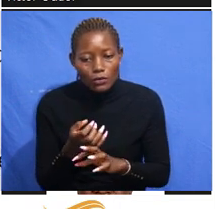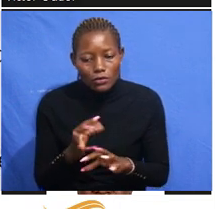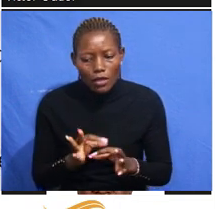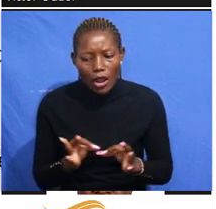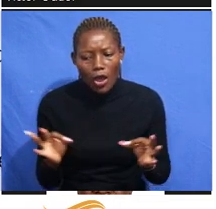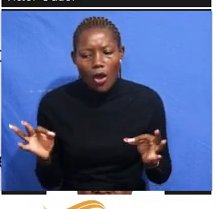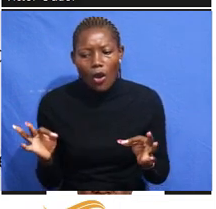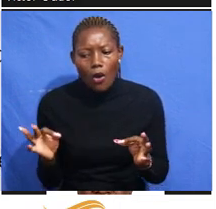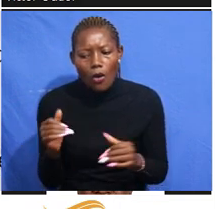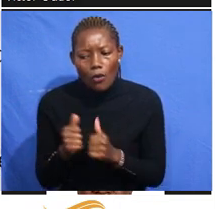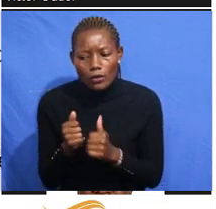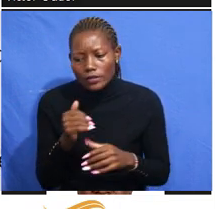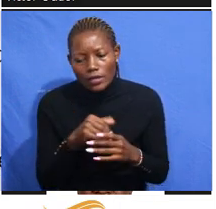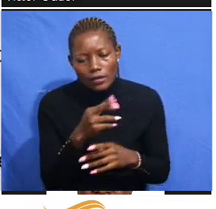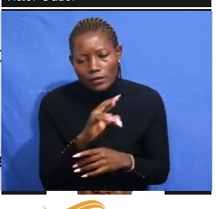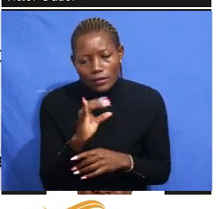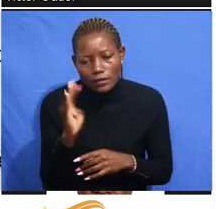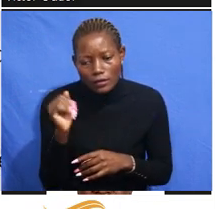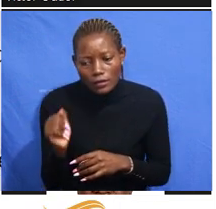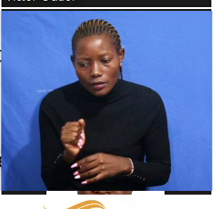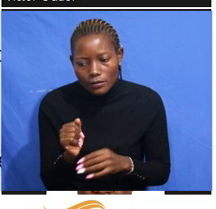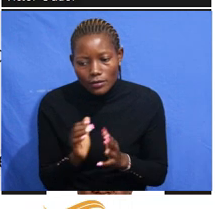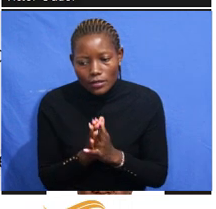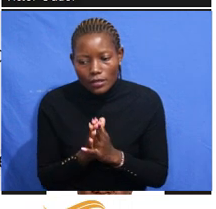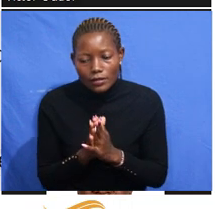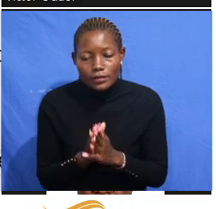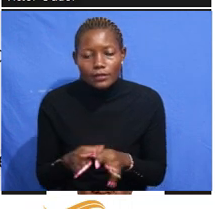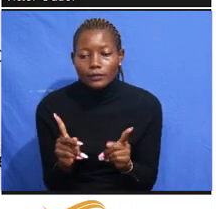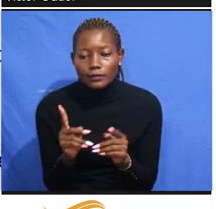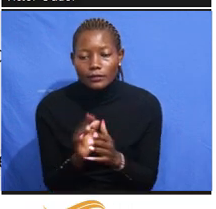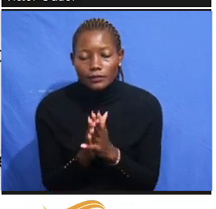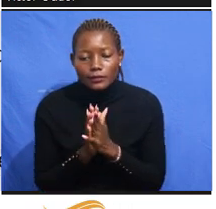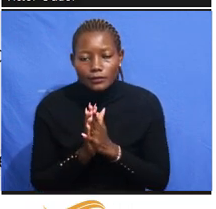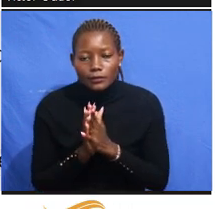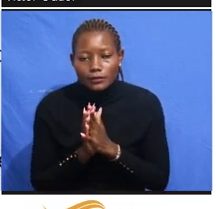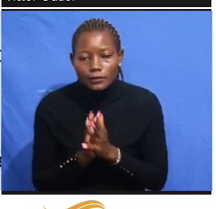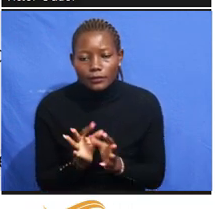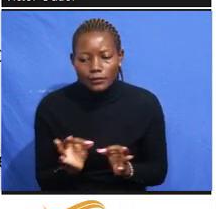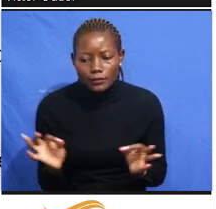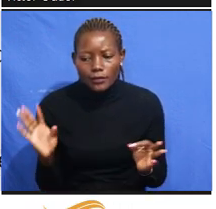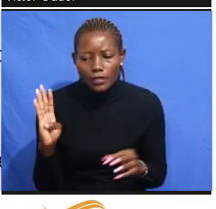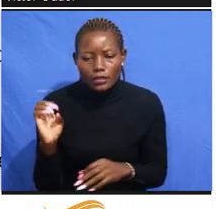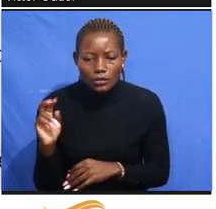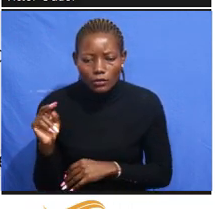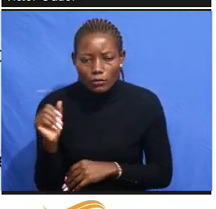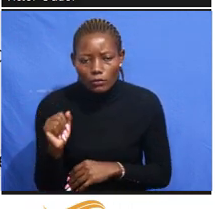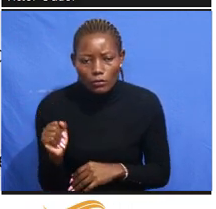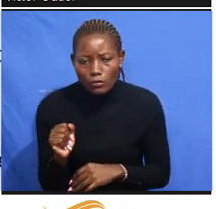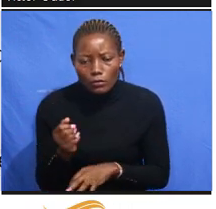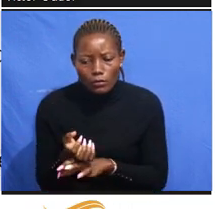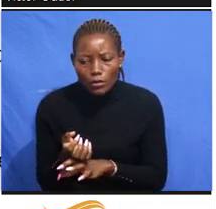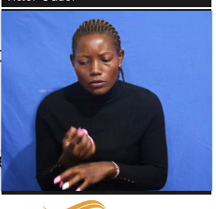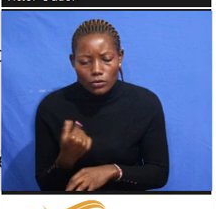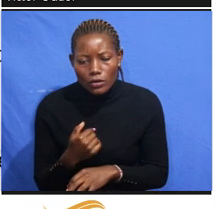limbs, and I've itemized there the basic fundamentals of the difference. The long bones, you will find those fundamentals,